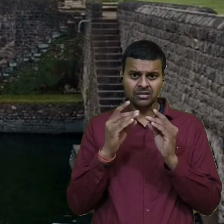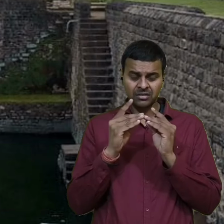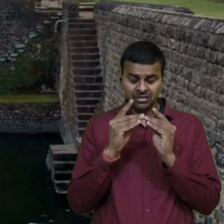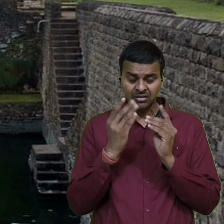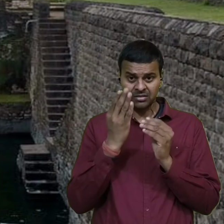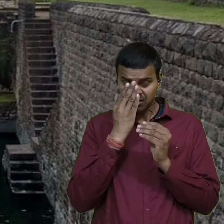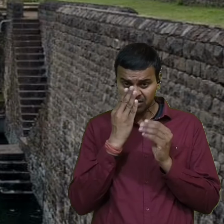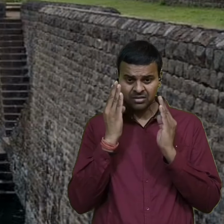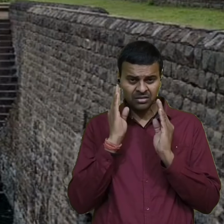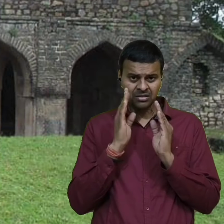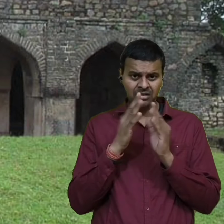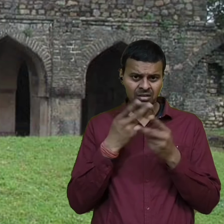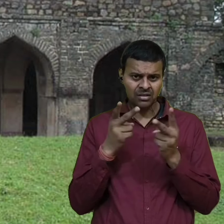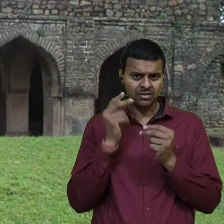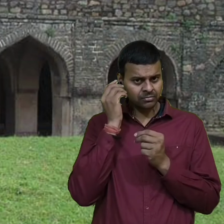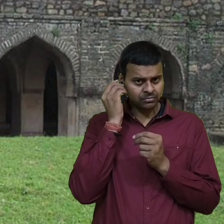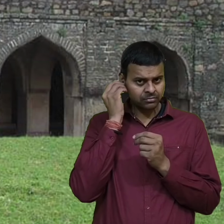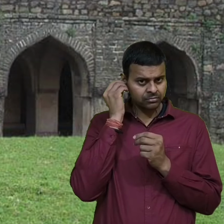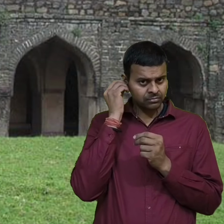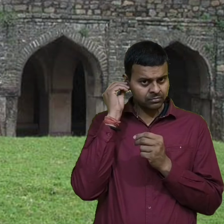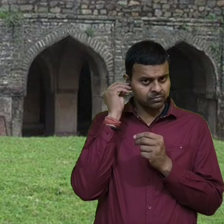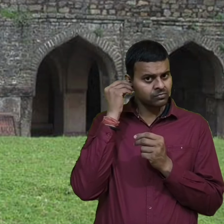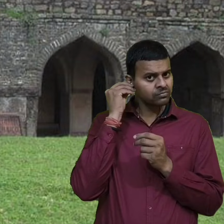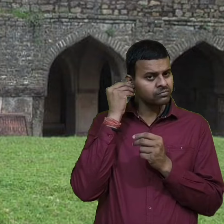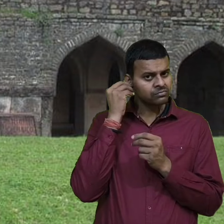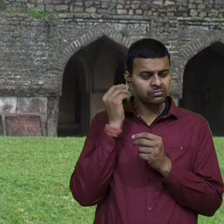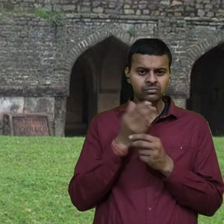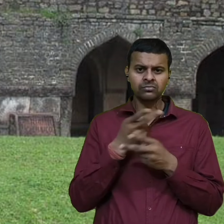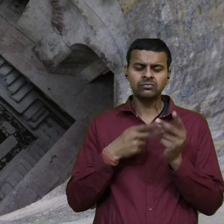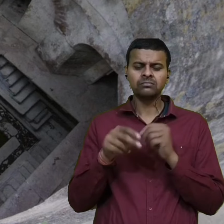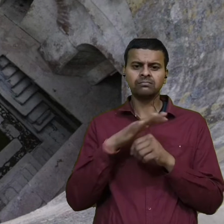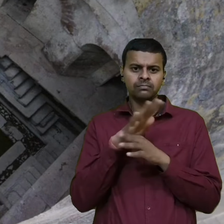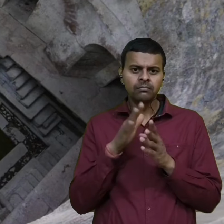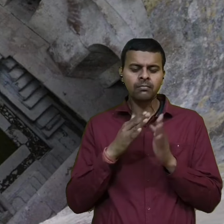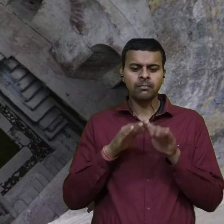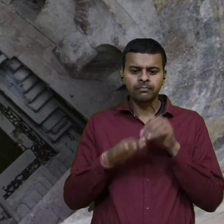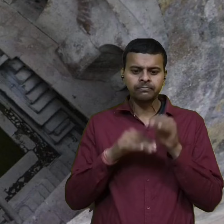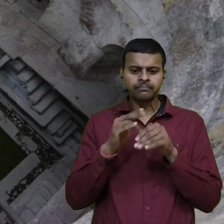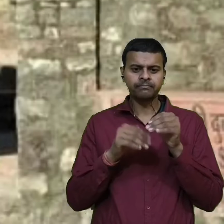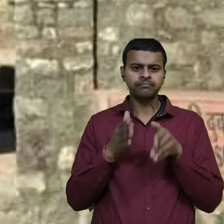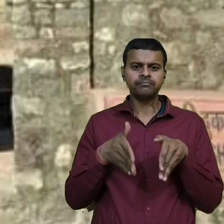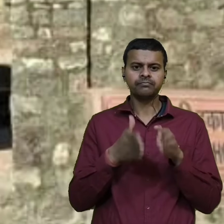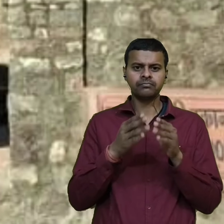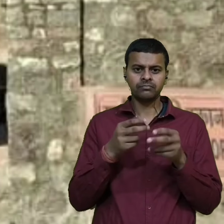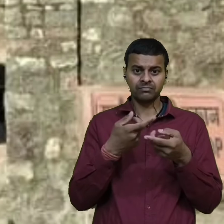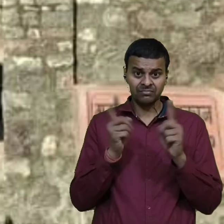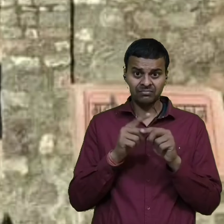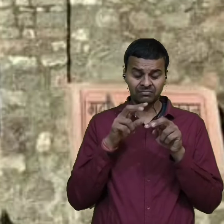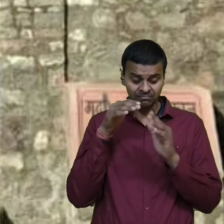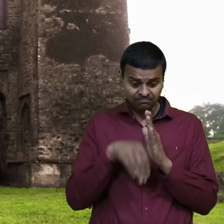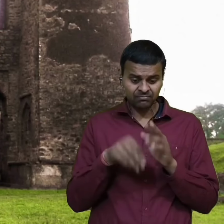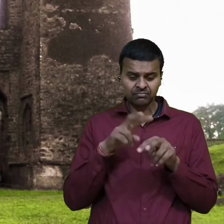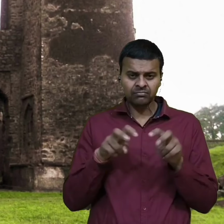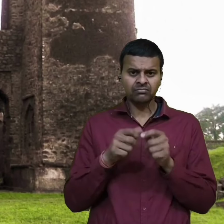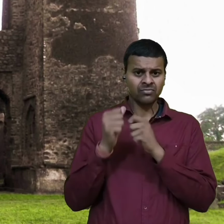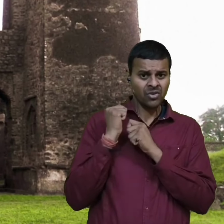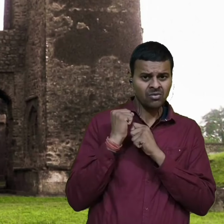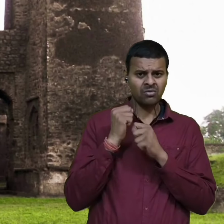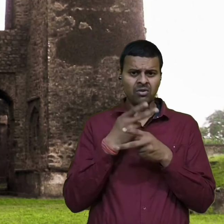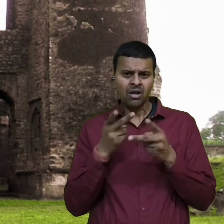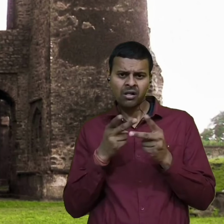Ujali, bright and andheri, dark step wells, and Gada Shah's shops and house. Each of